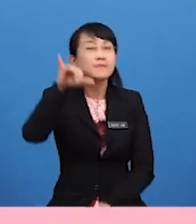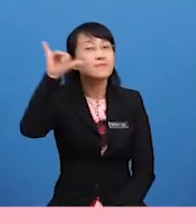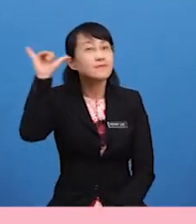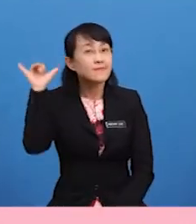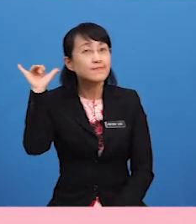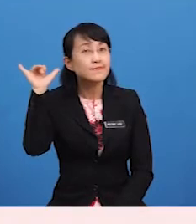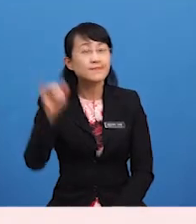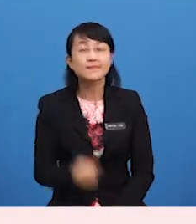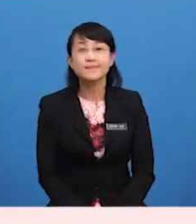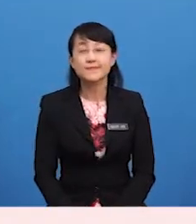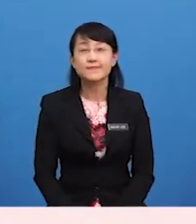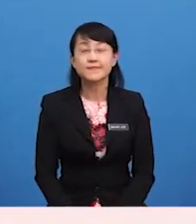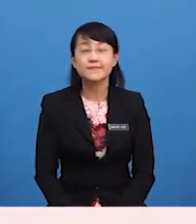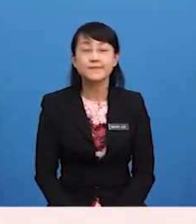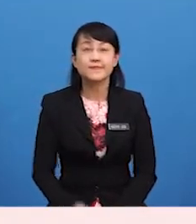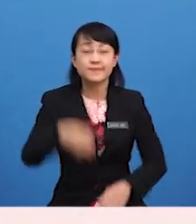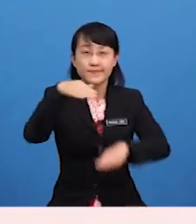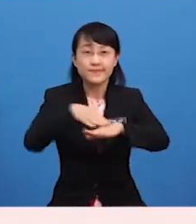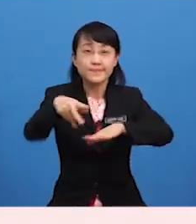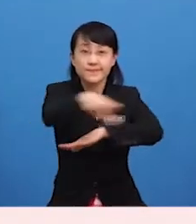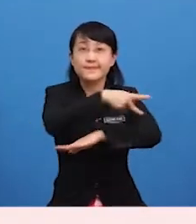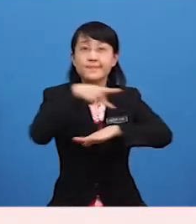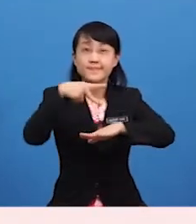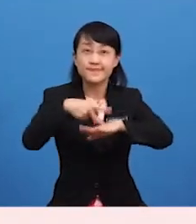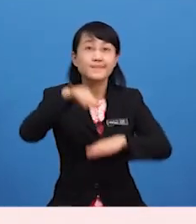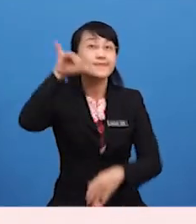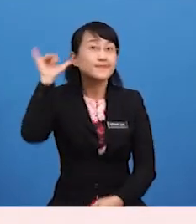Yesterday. Well, I was at the park yesterday.